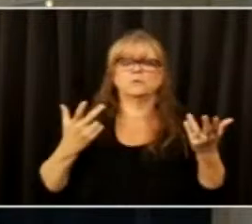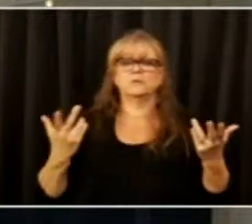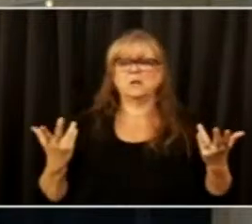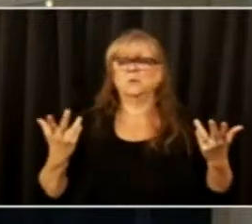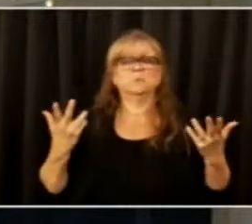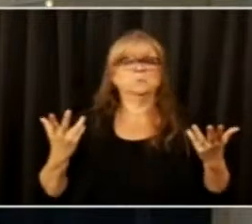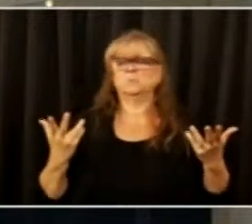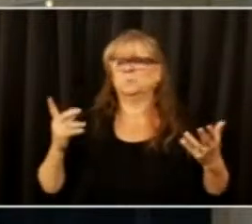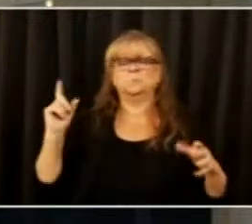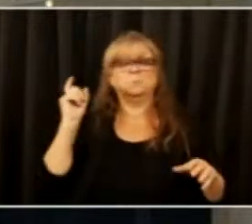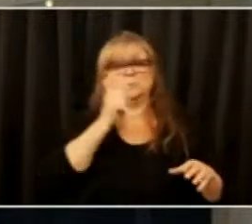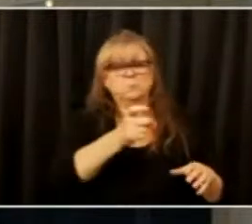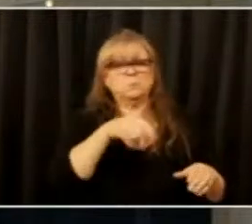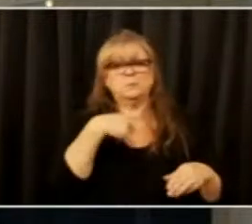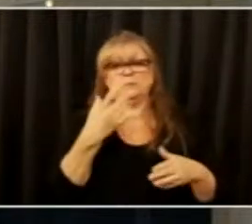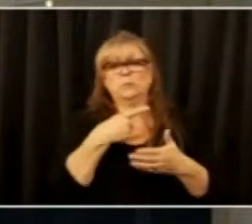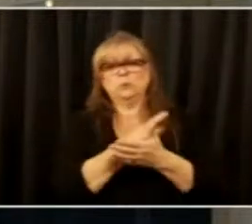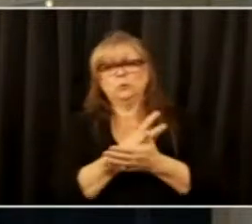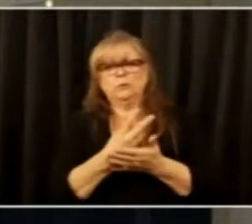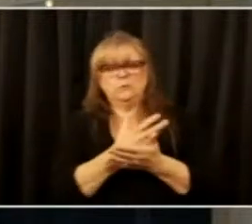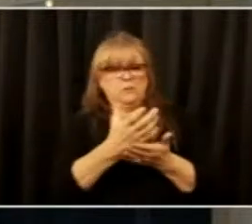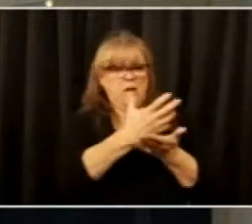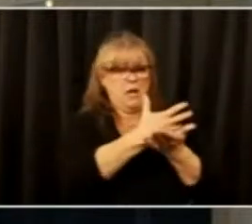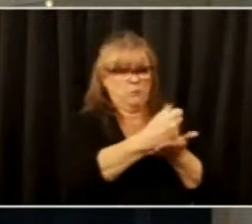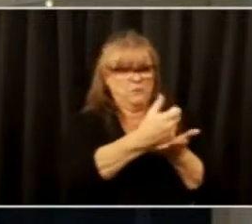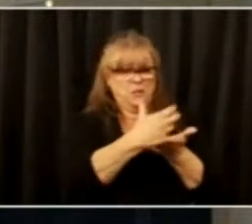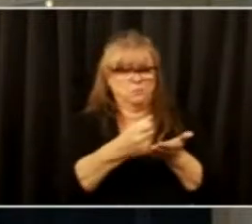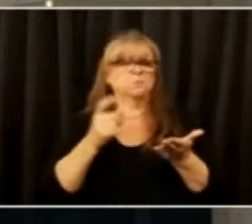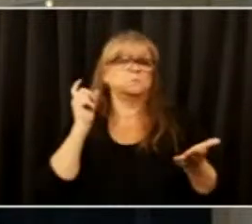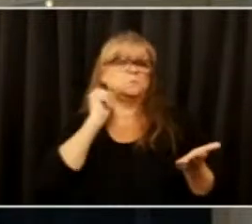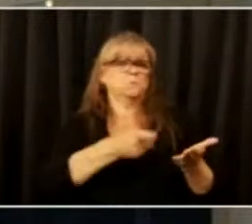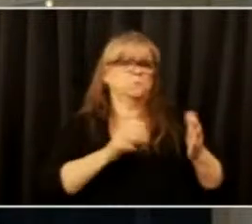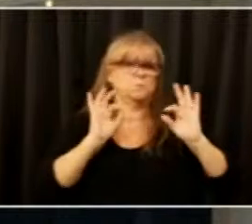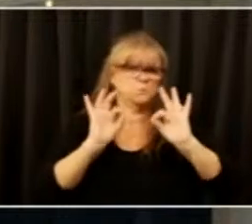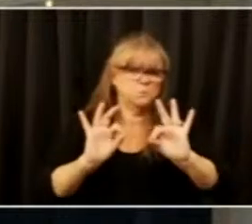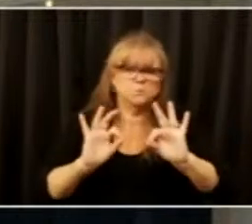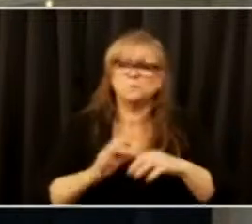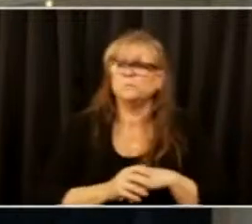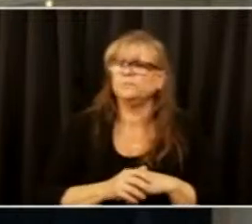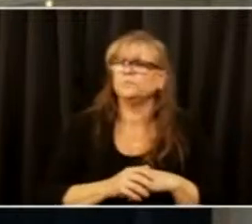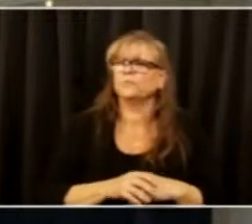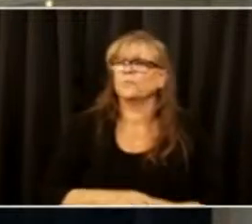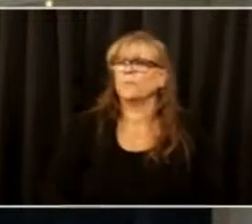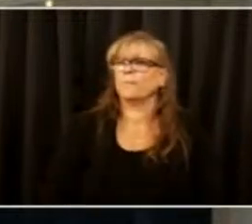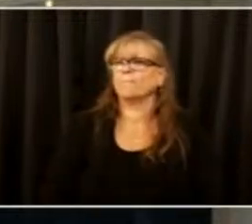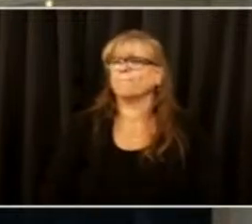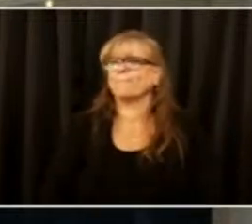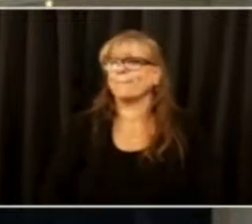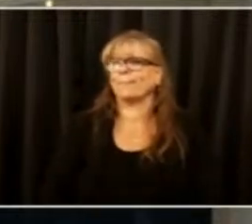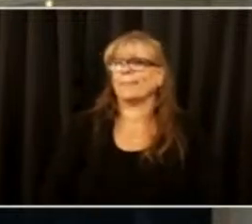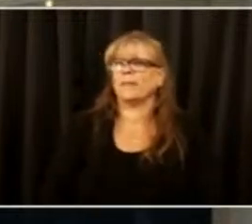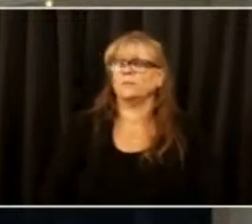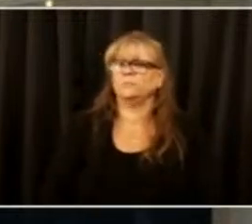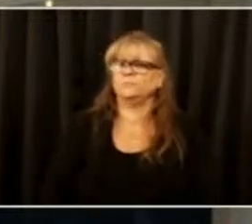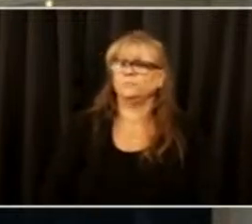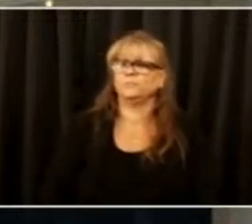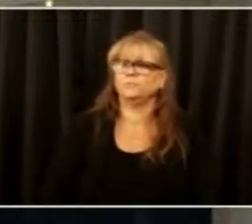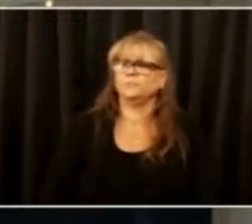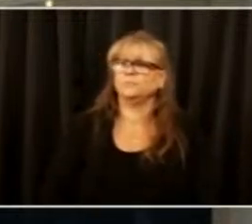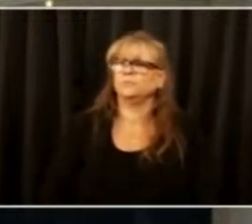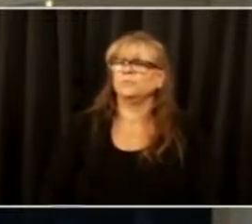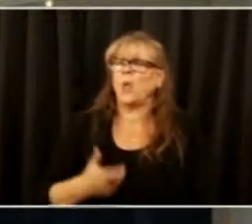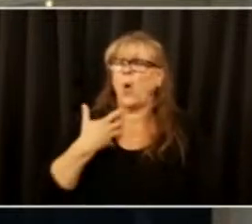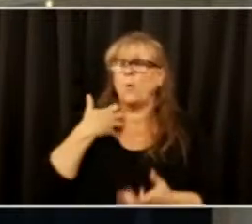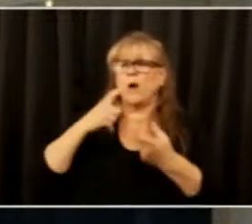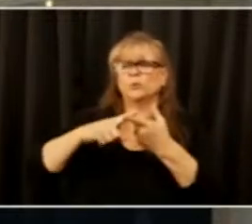Sure, I can take that question. So the first thing I would say in talking about, disparate rates of vaccination across the state and what that might